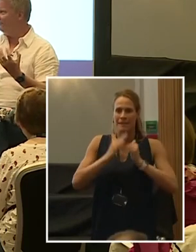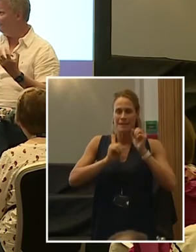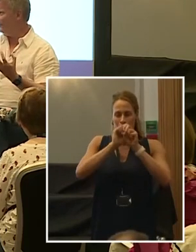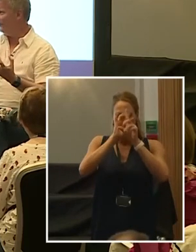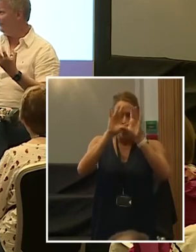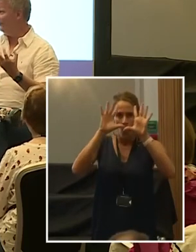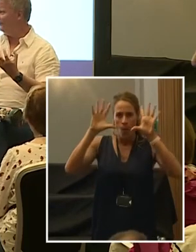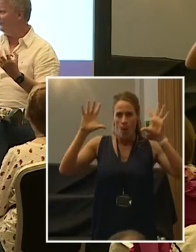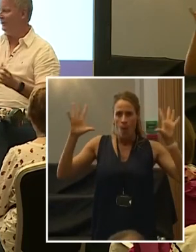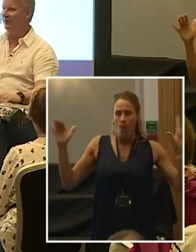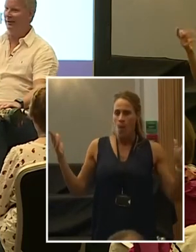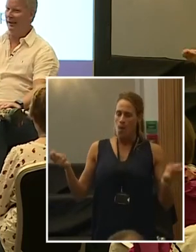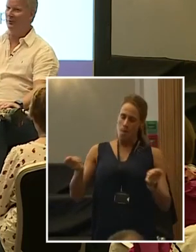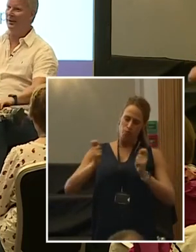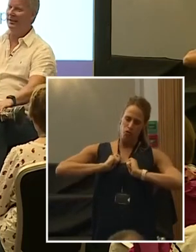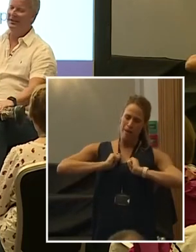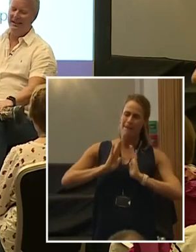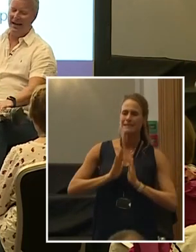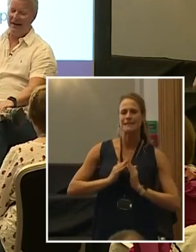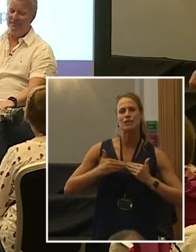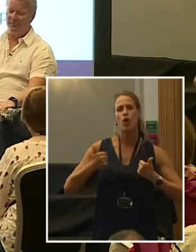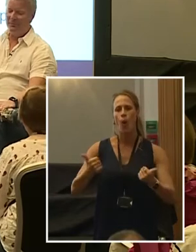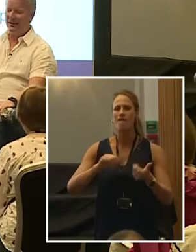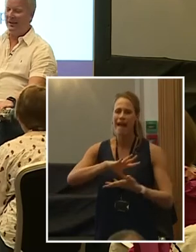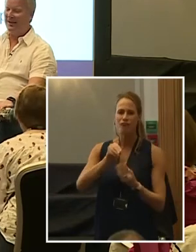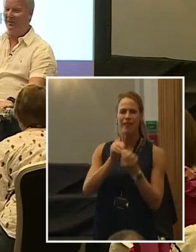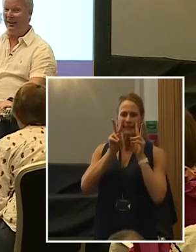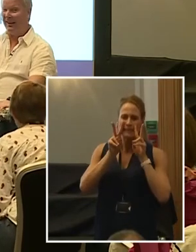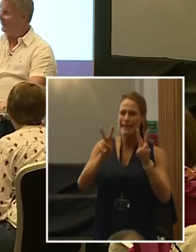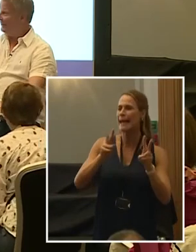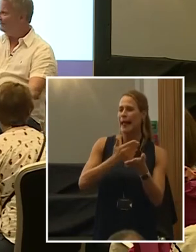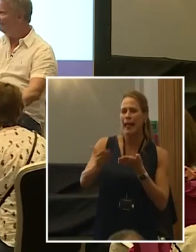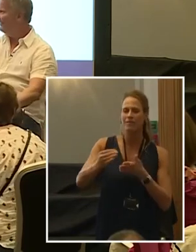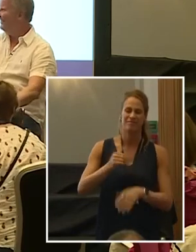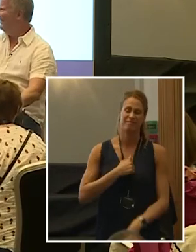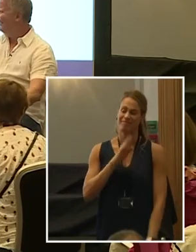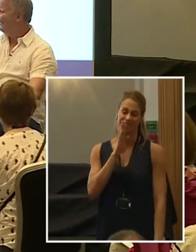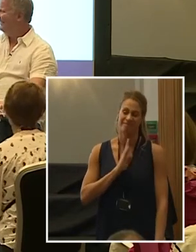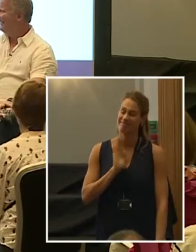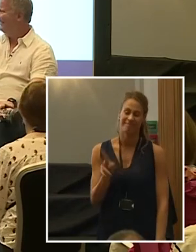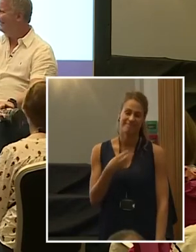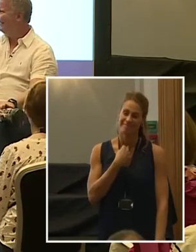going to solve everything, and it kind of didn't.